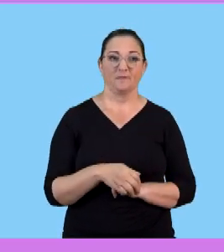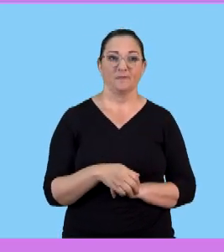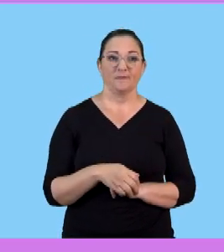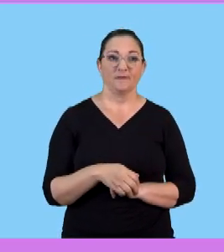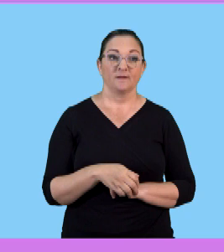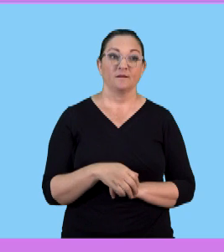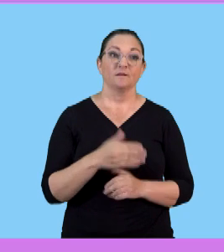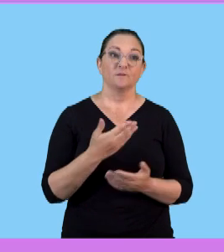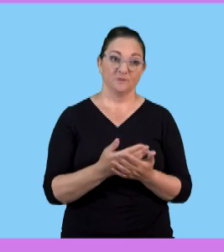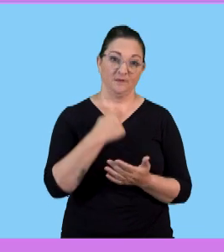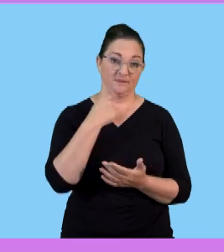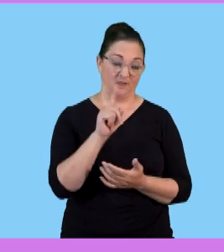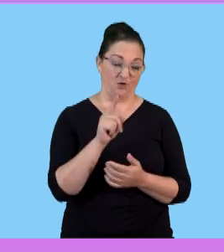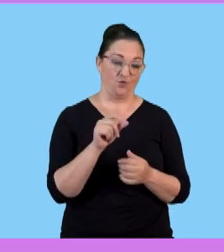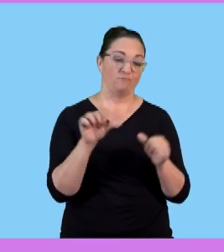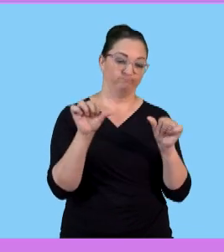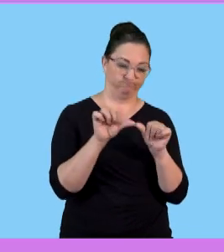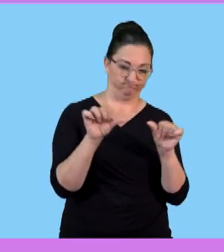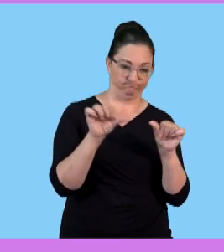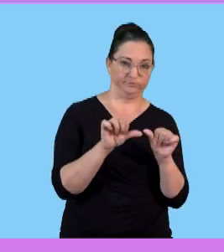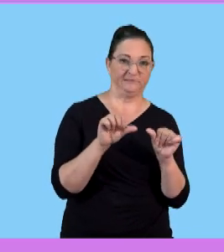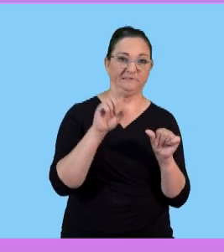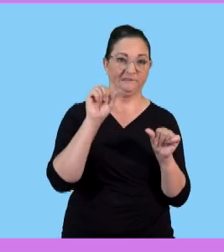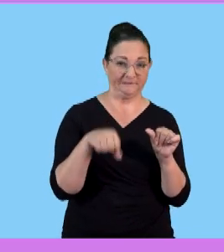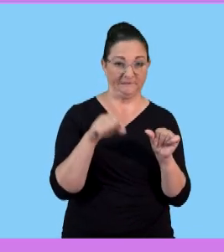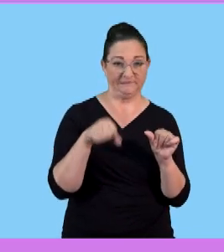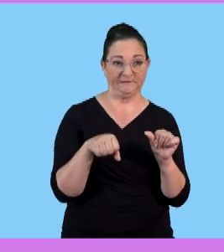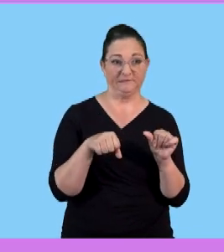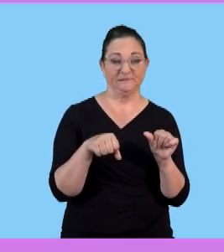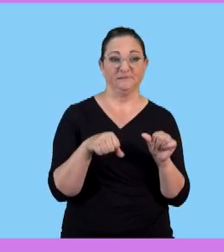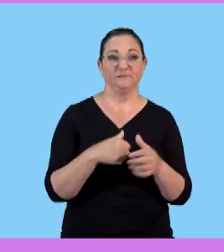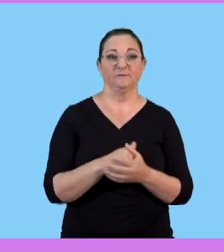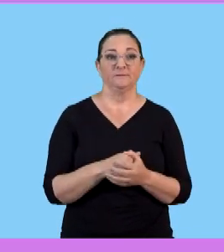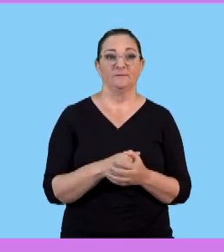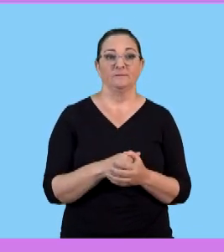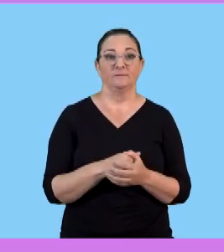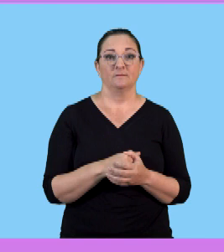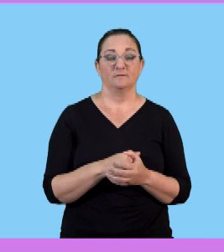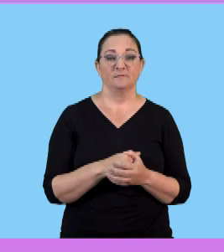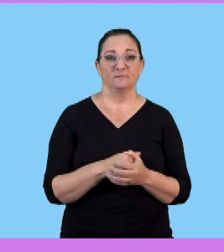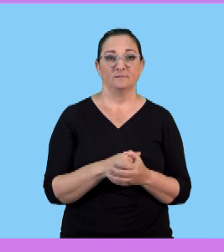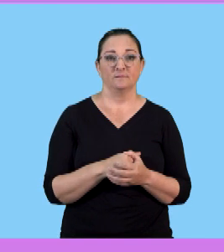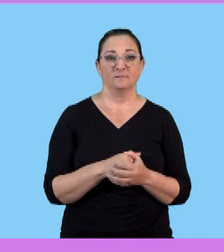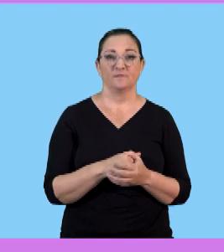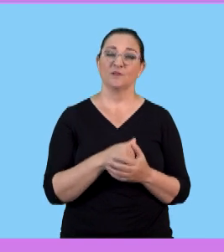that BMI is a measure. Remember, we referred to that word, right?